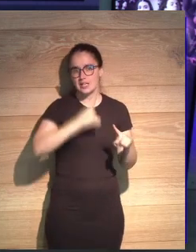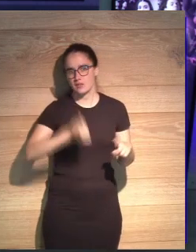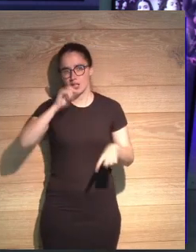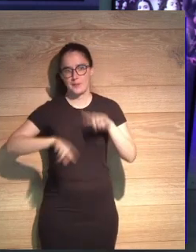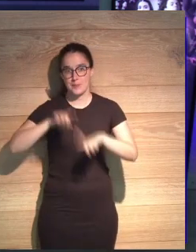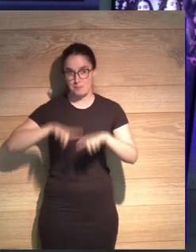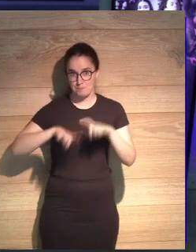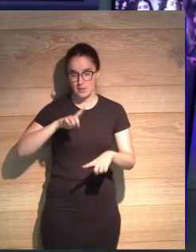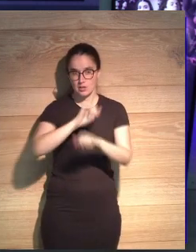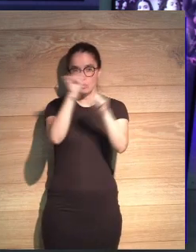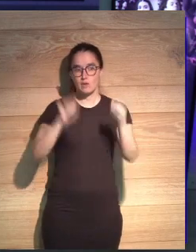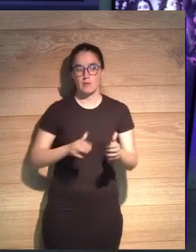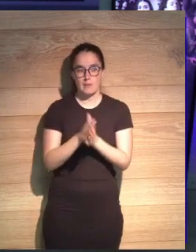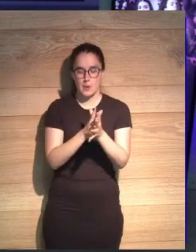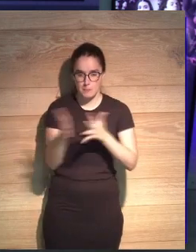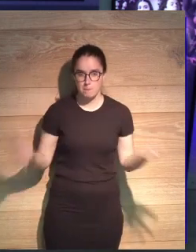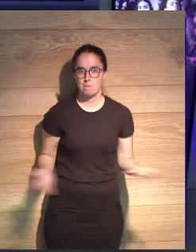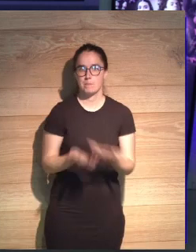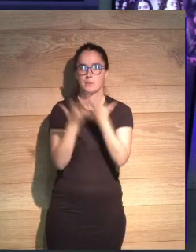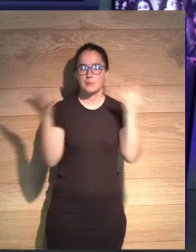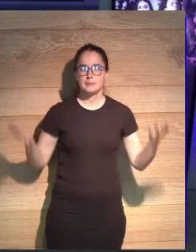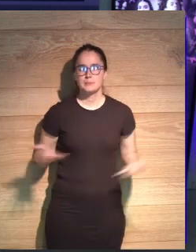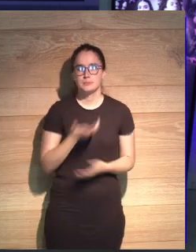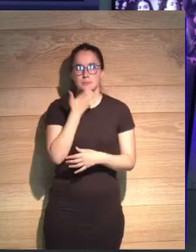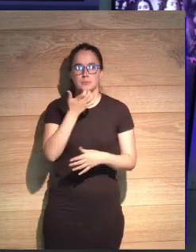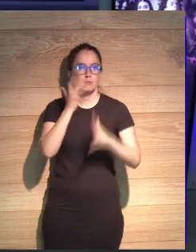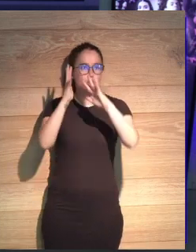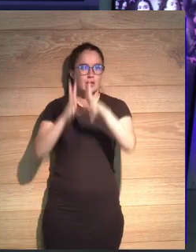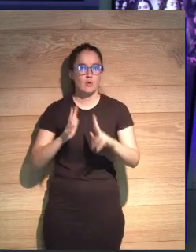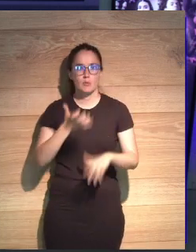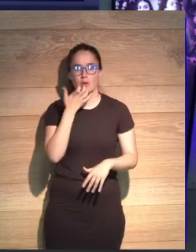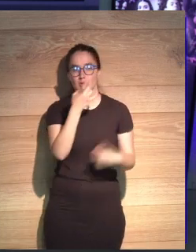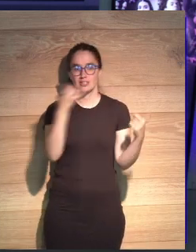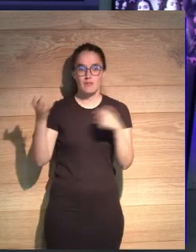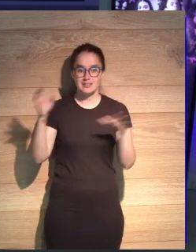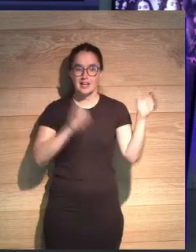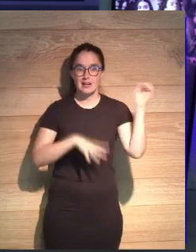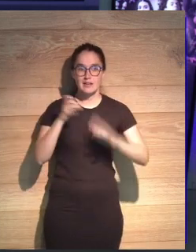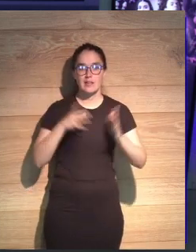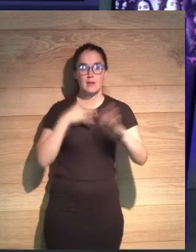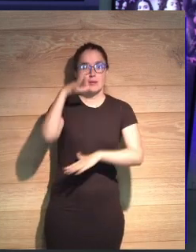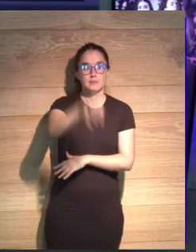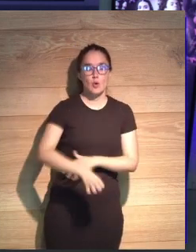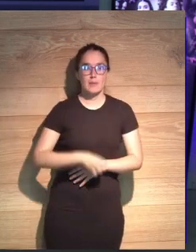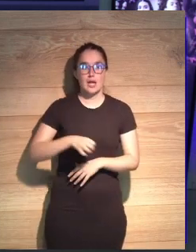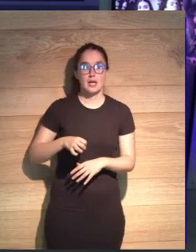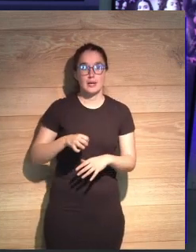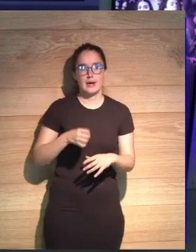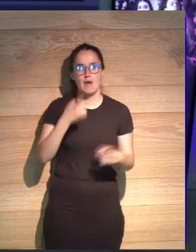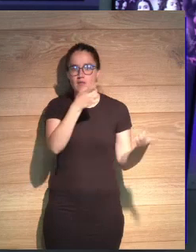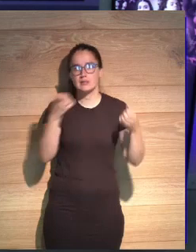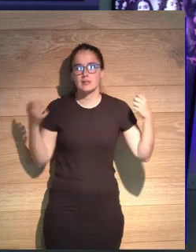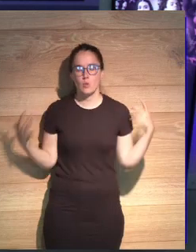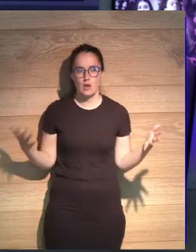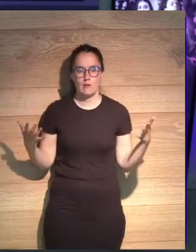perform some recipes so that they can train calculation, because if they